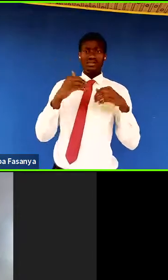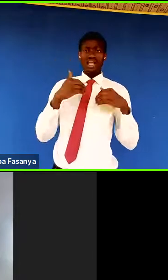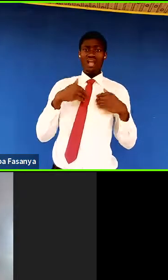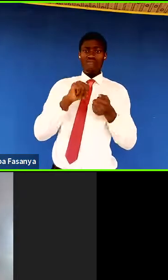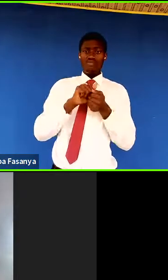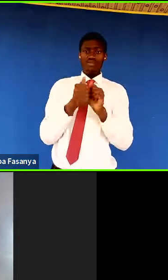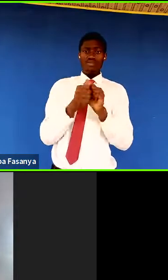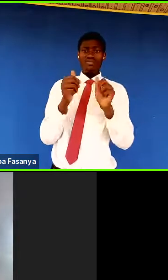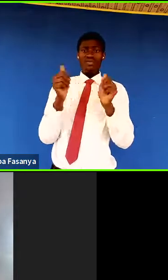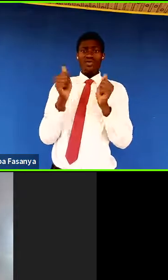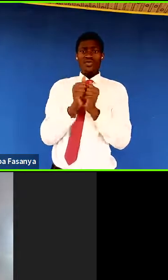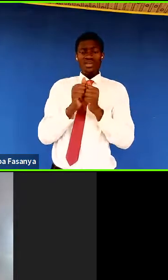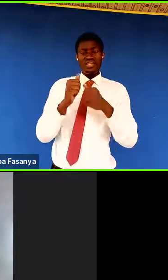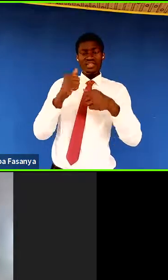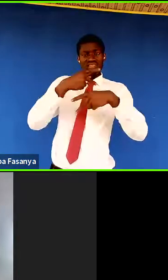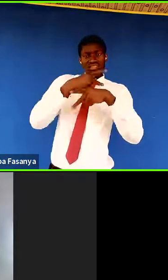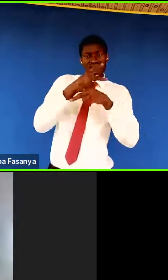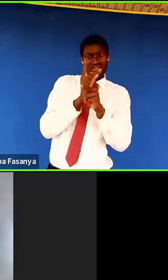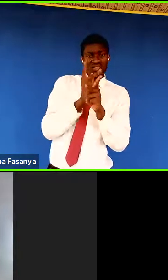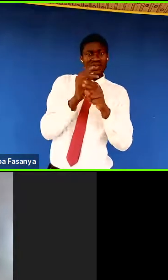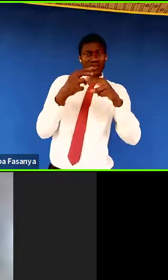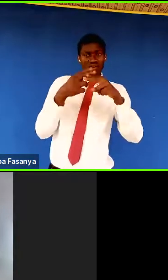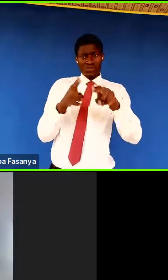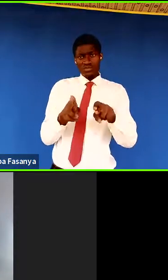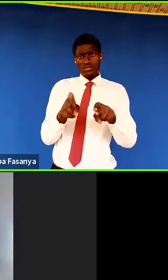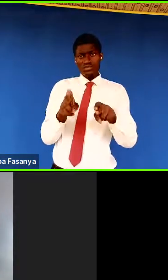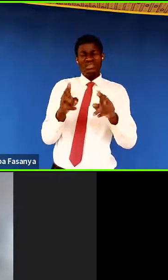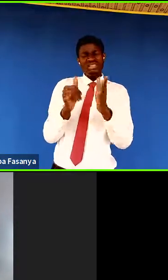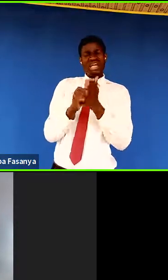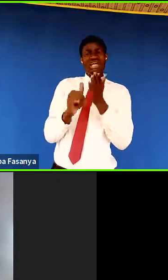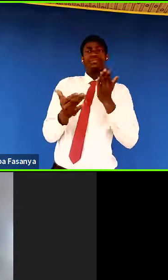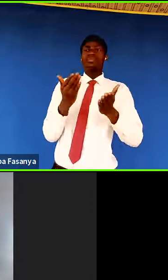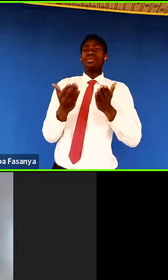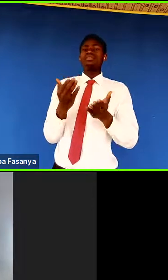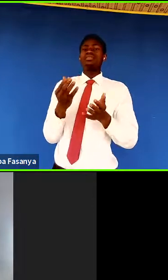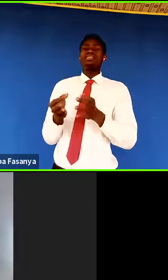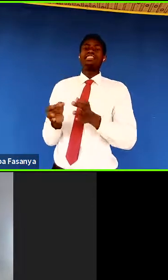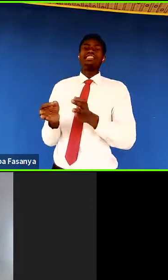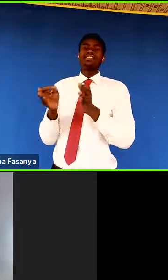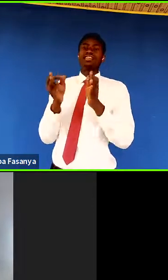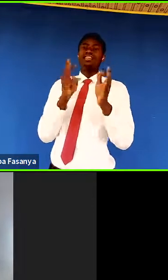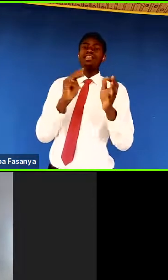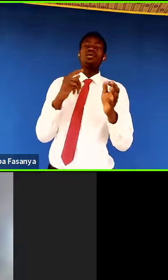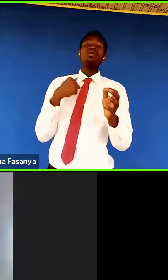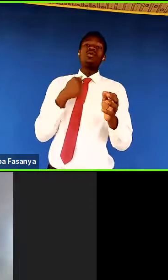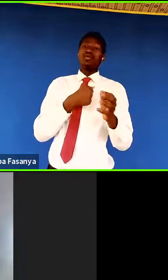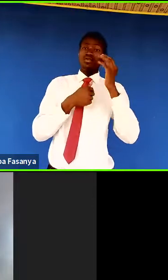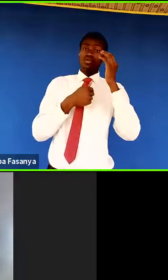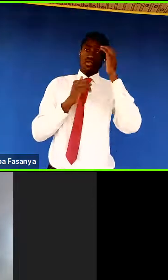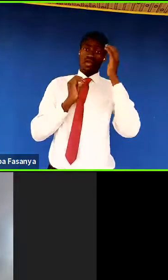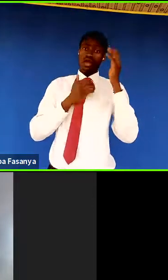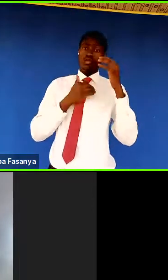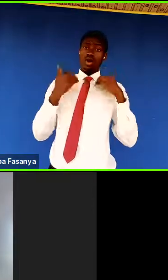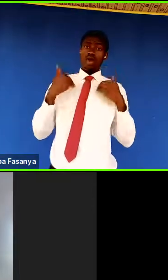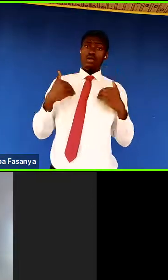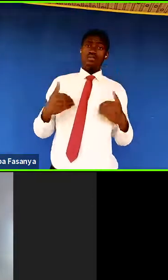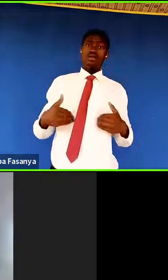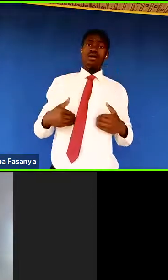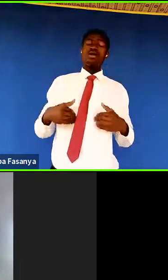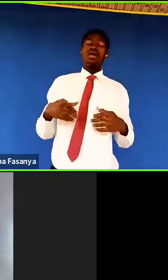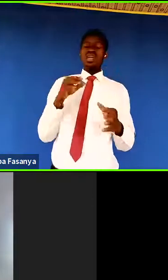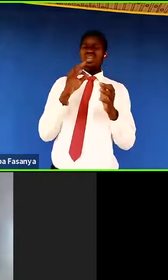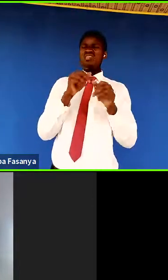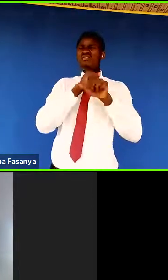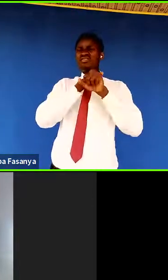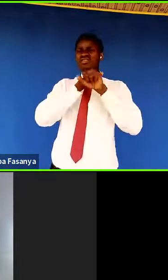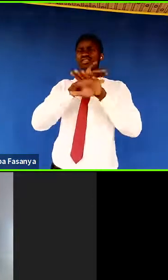surgeries or some other things that might delay them. We who know our bodies. But if there's nothing wrong and you're coming from the place